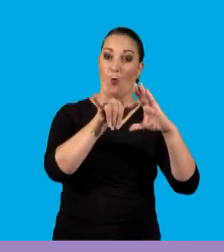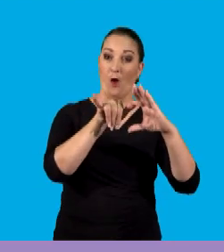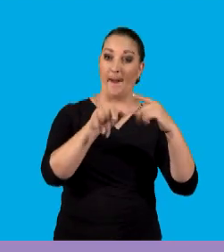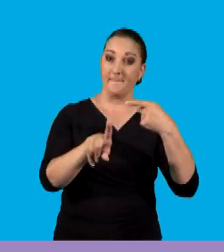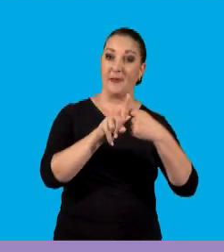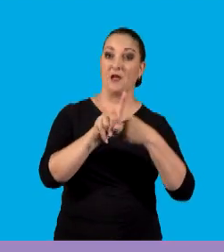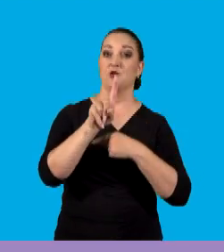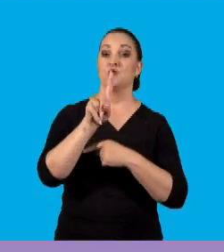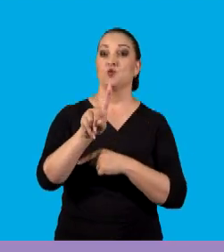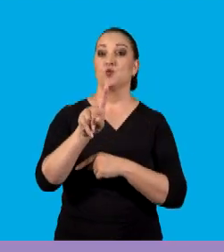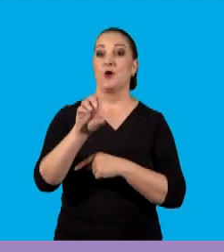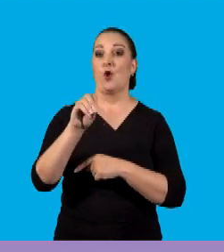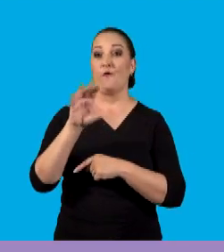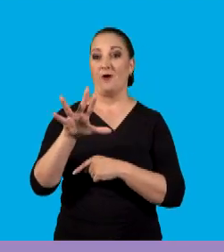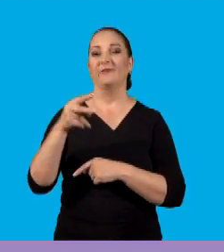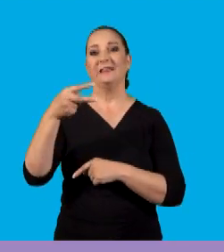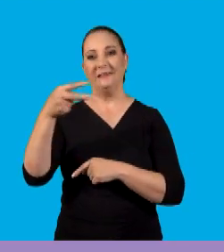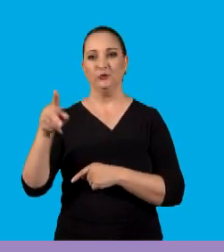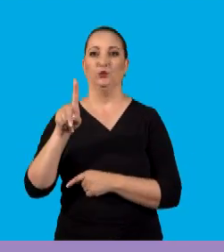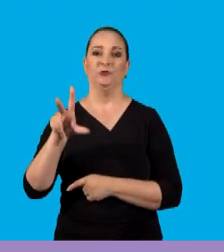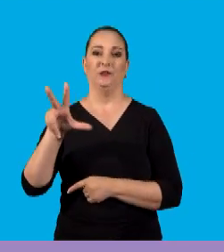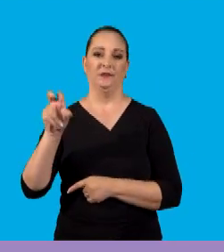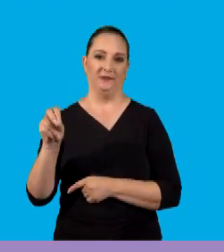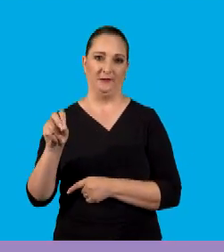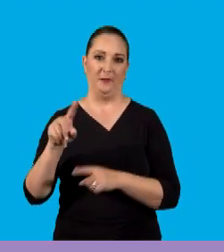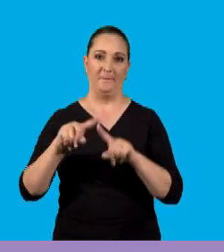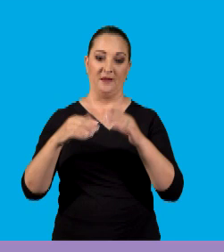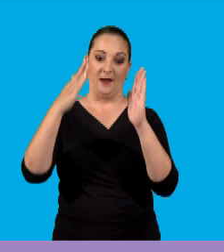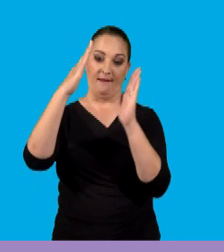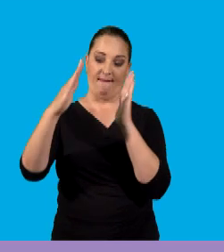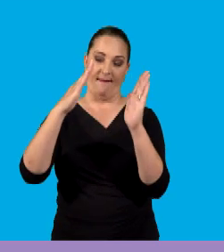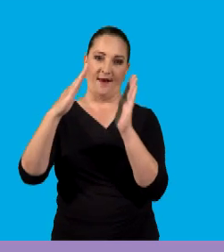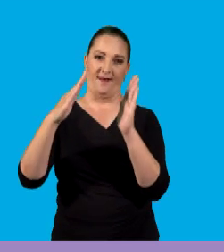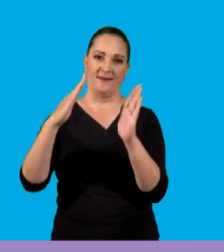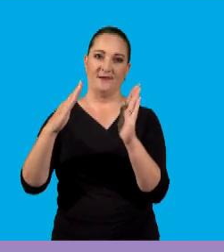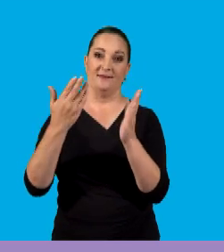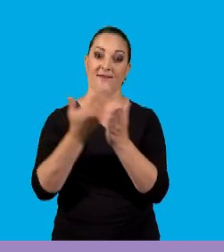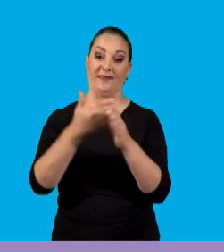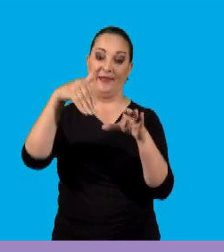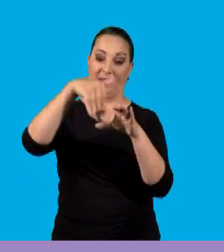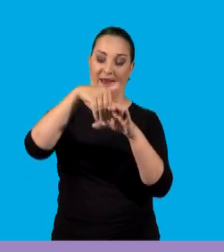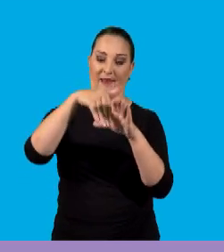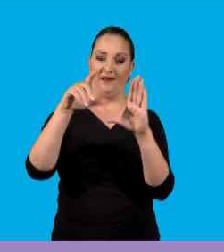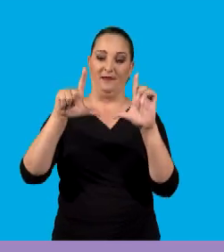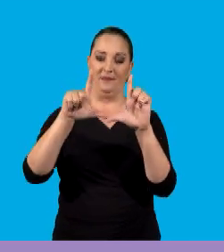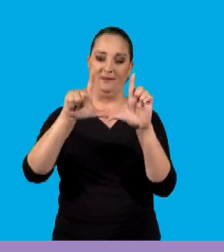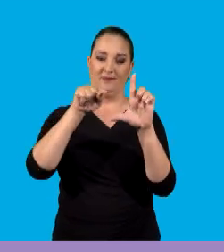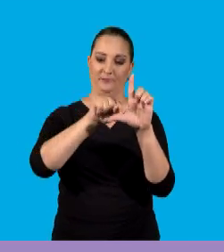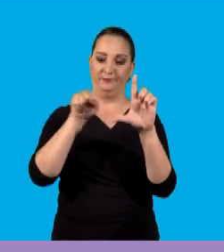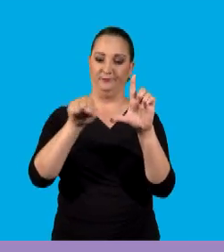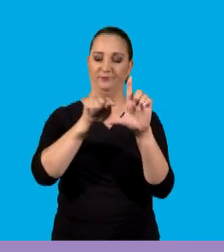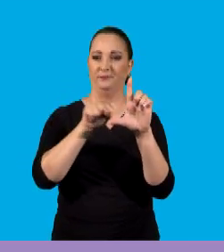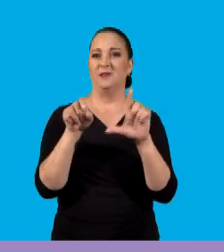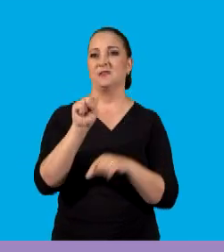degrees equals to 180. And like I say, because the lines are parallel, those co-interior angles